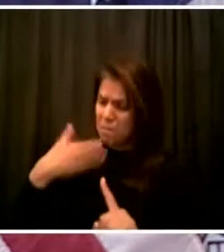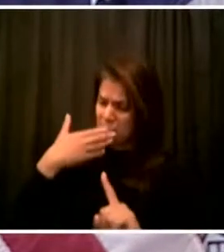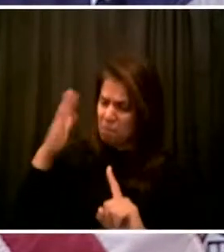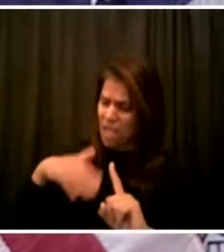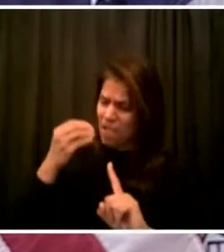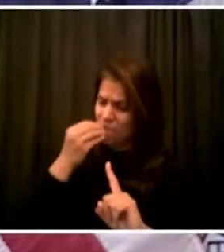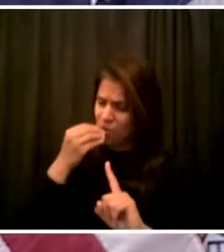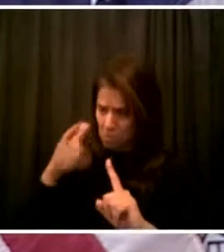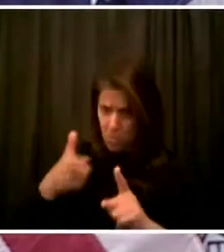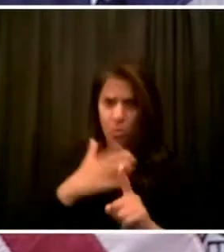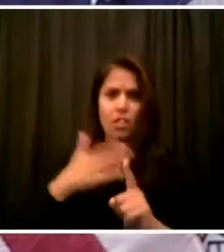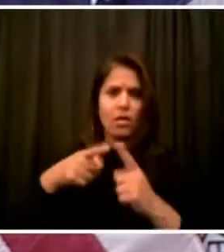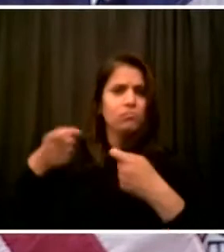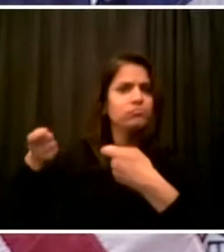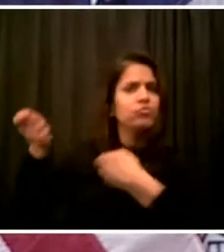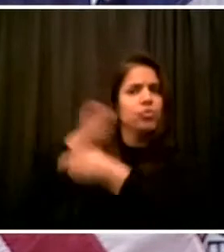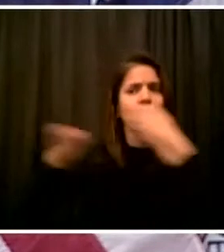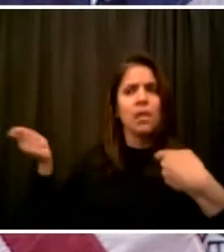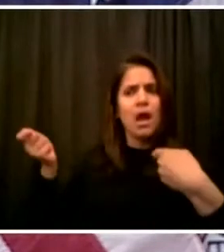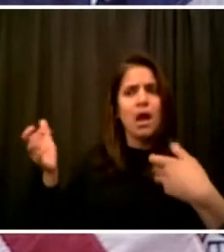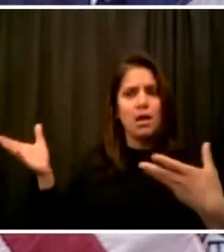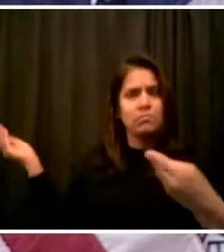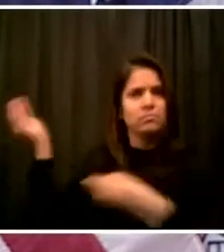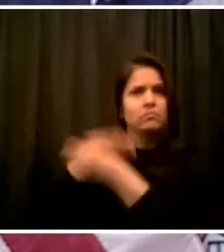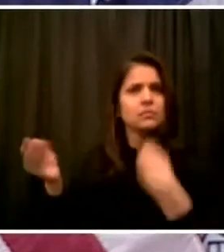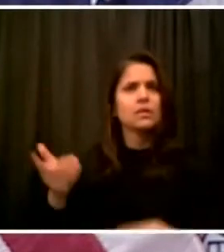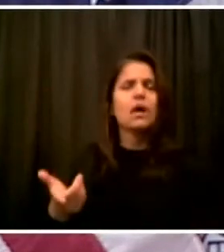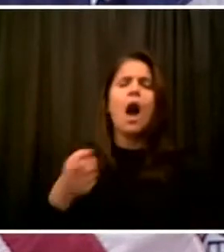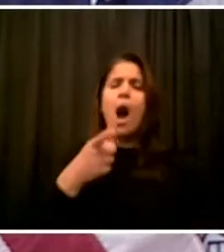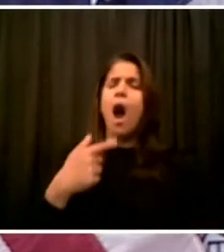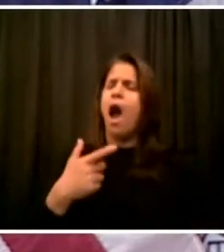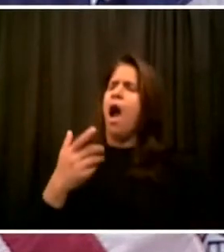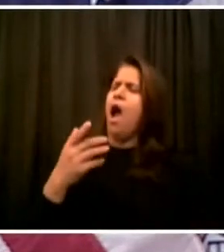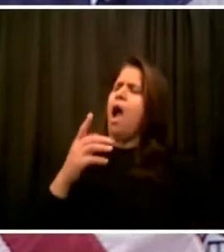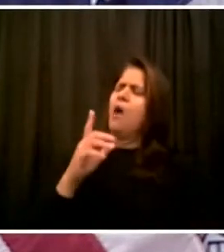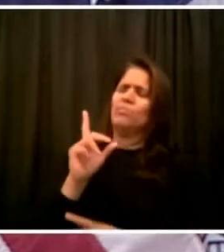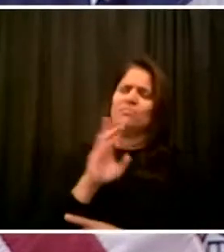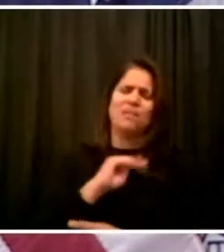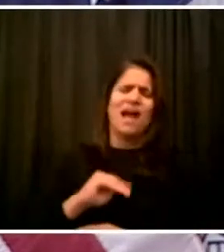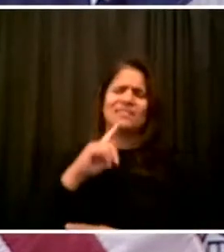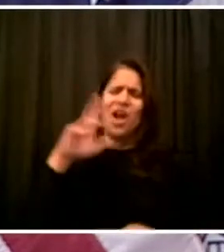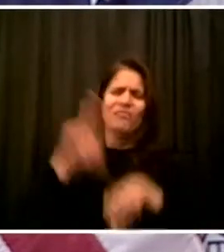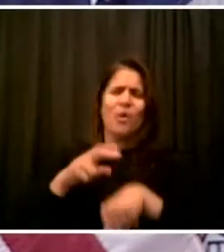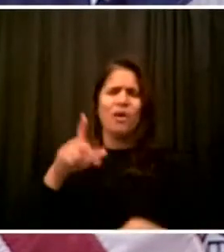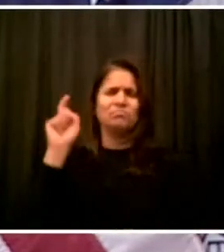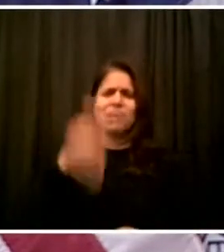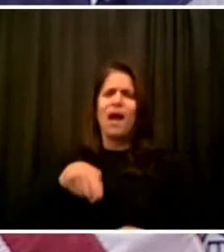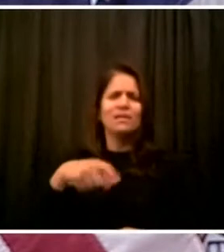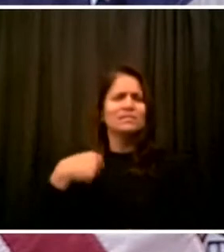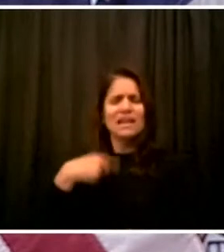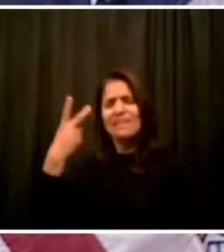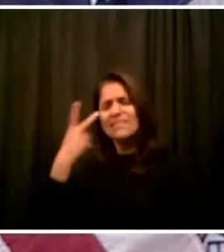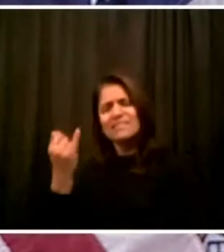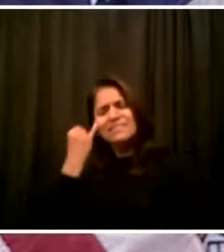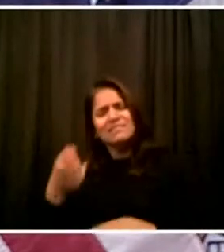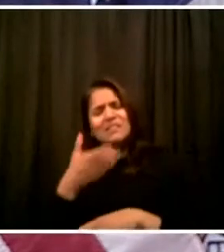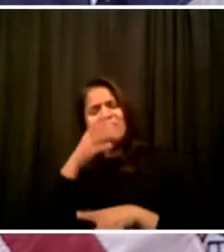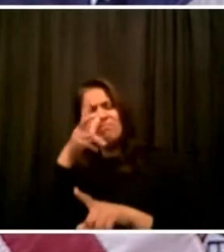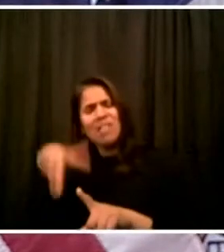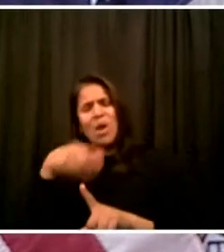get anything but the best food available, and certainly never acceptable for people to get food that's rotten or